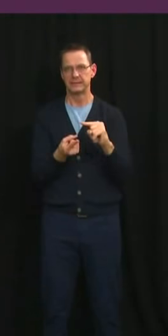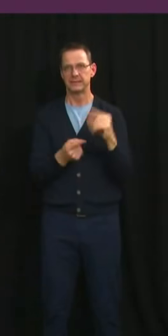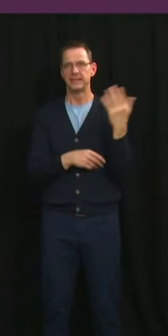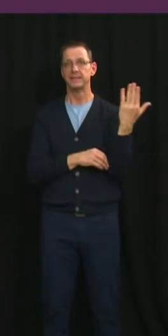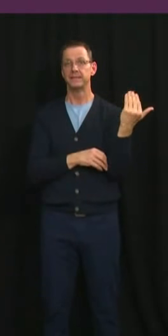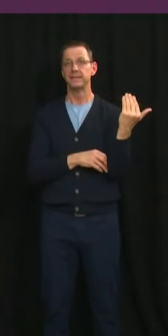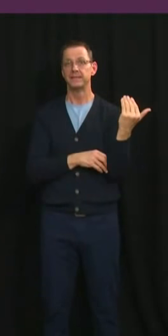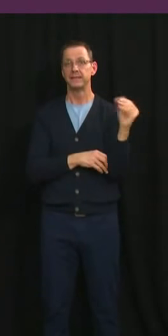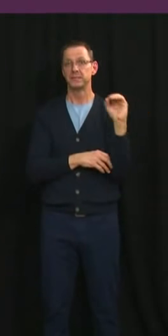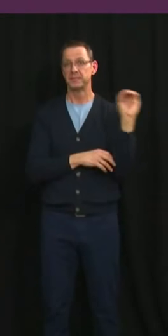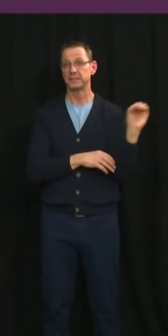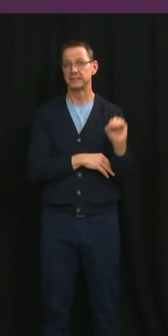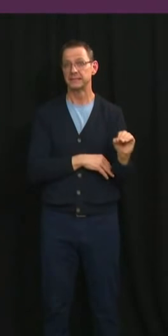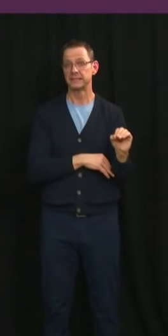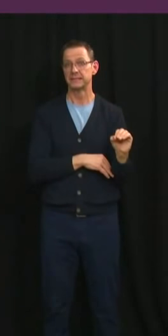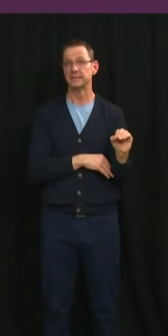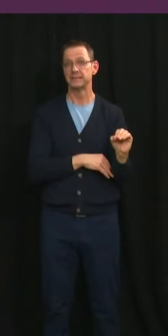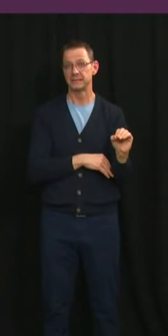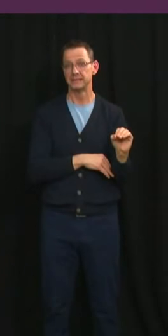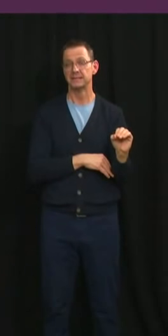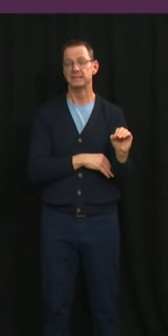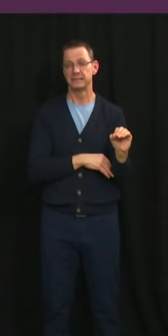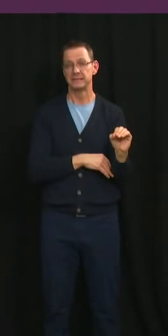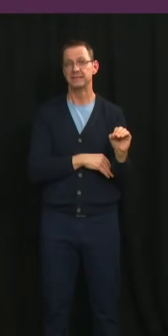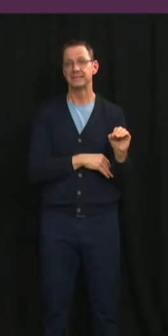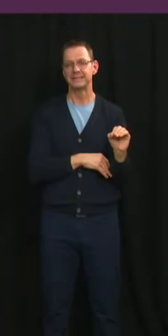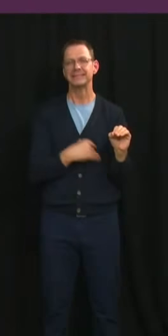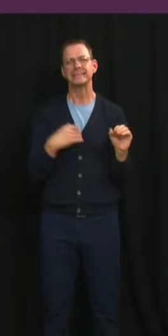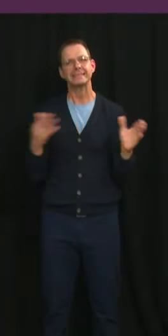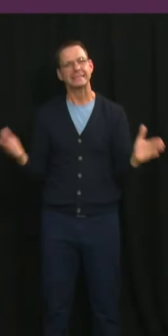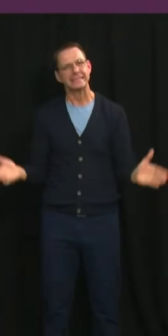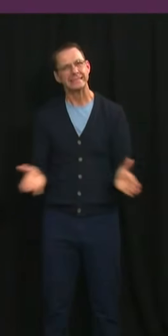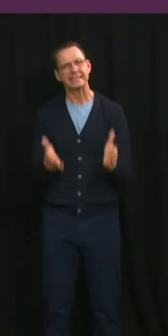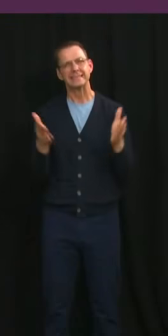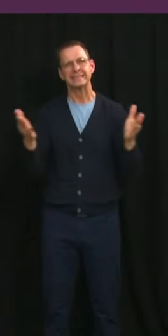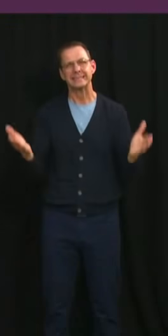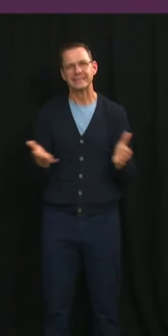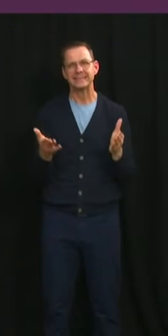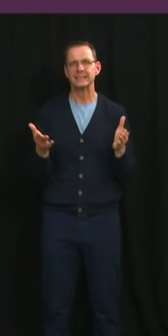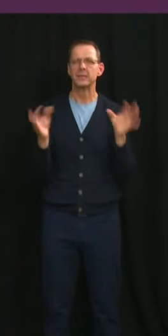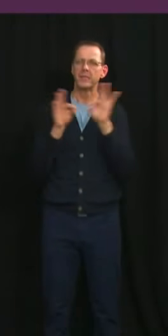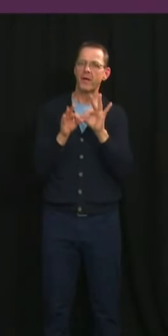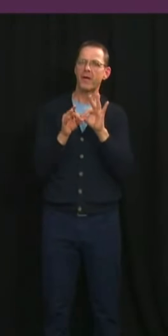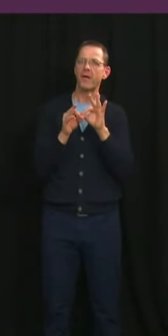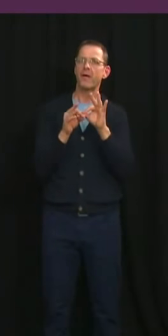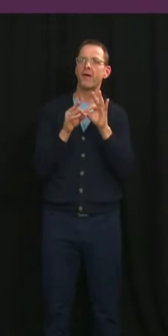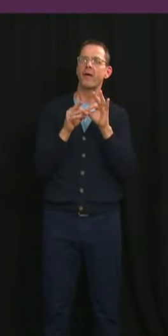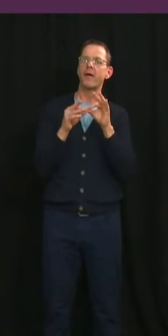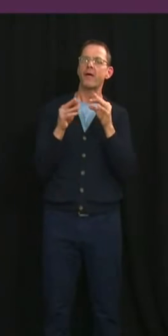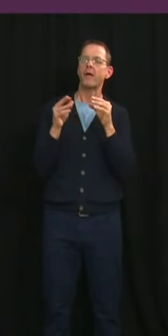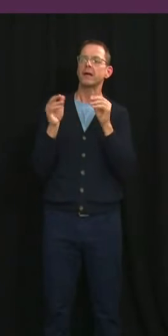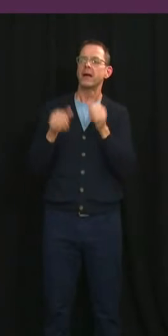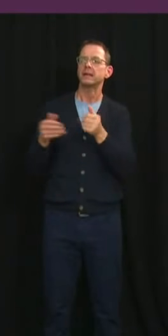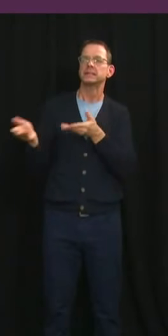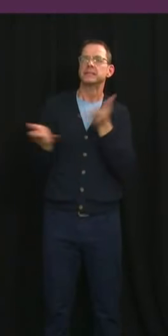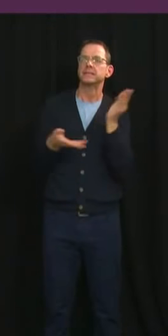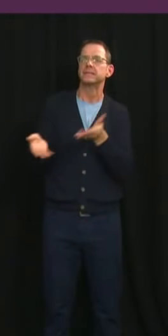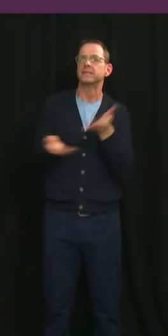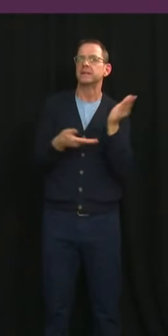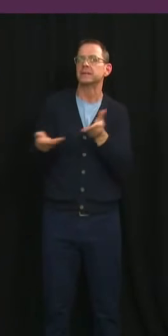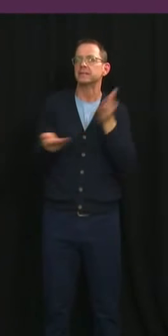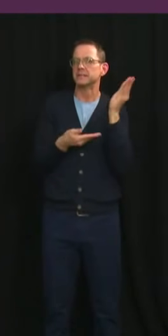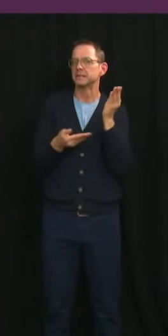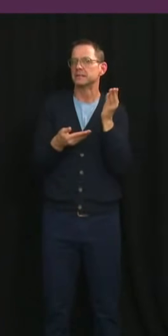we encourage the use of curbside pickup as well as delivery services wherever possible to minimize in-person